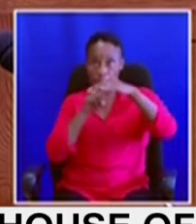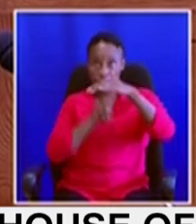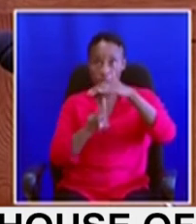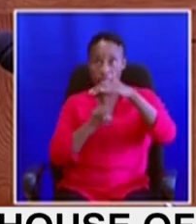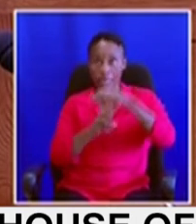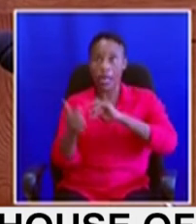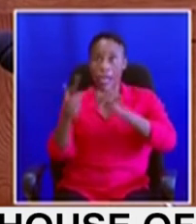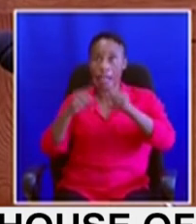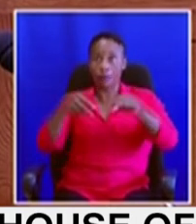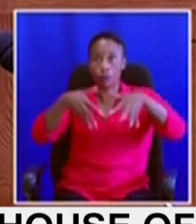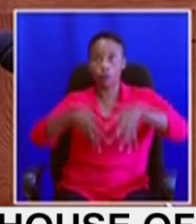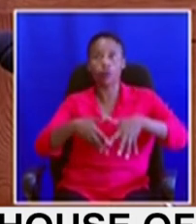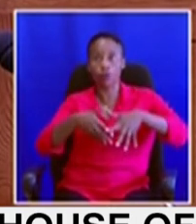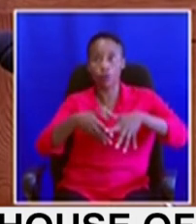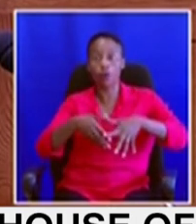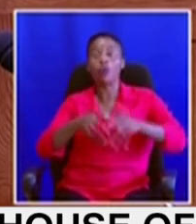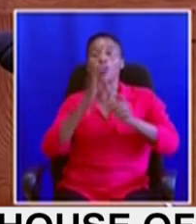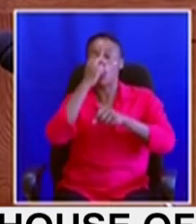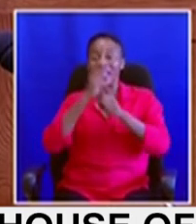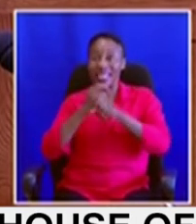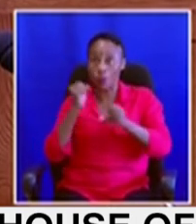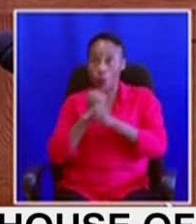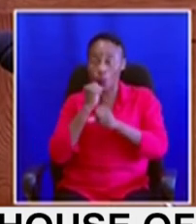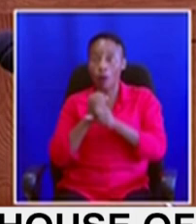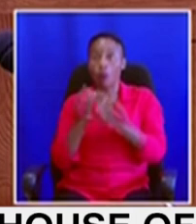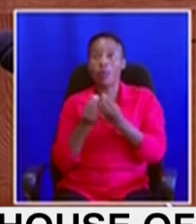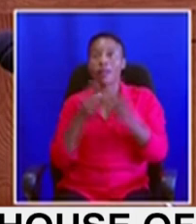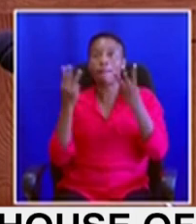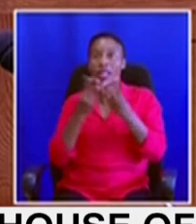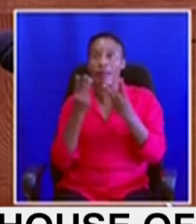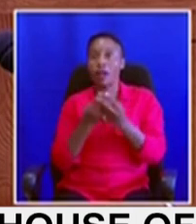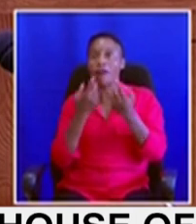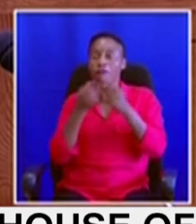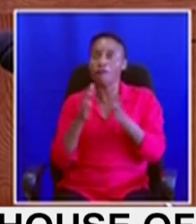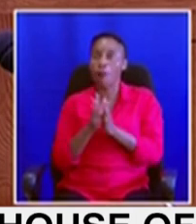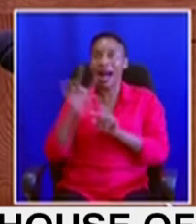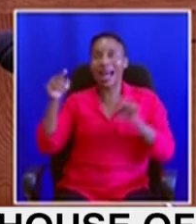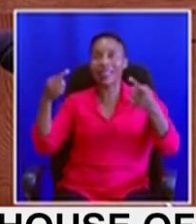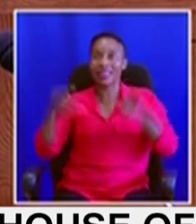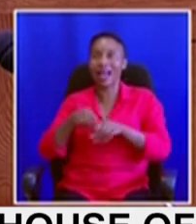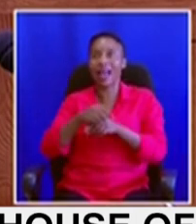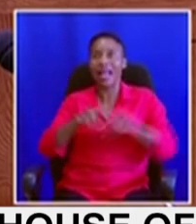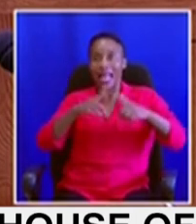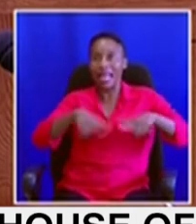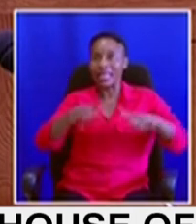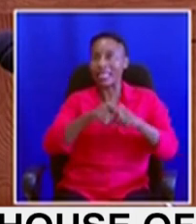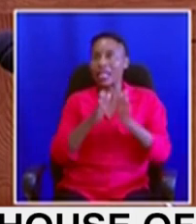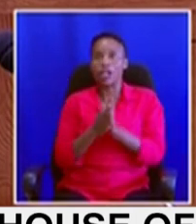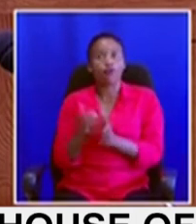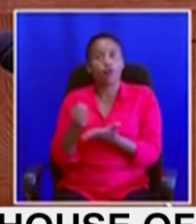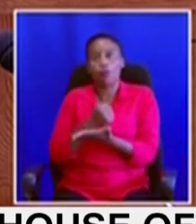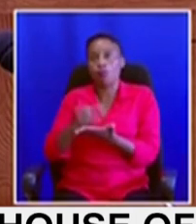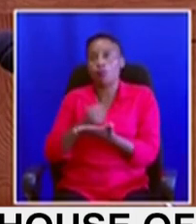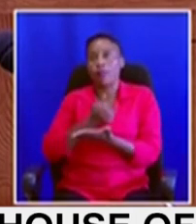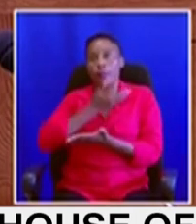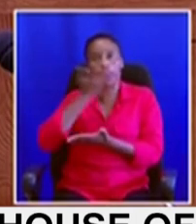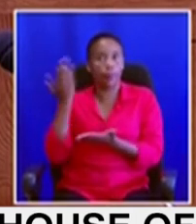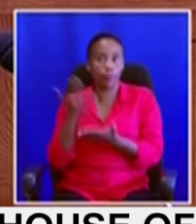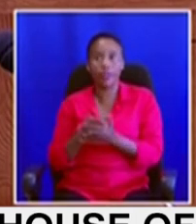you. You have to deal with people from other lands who are undocumented, who are